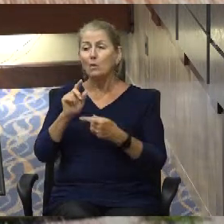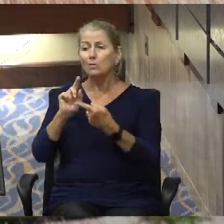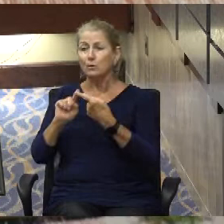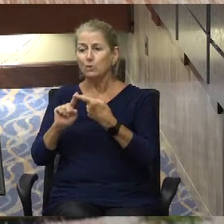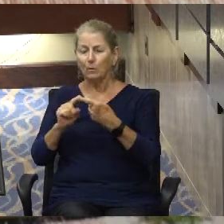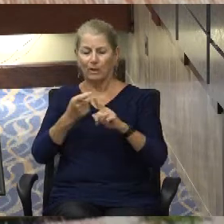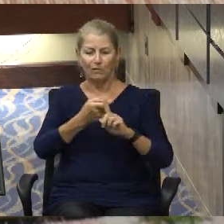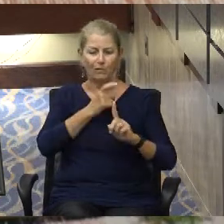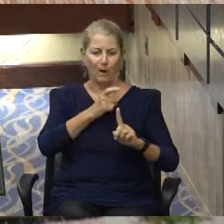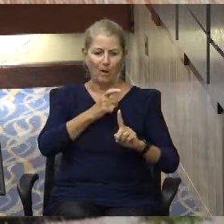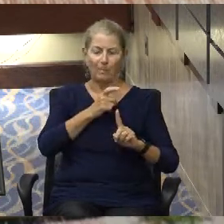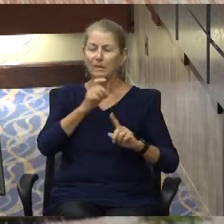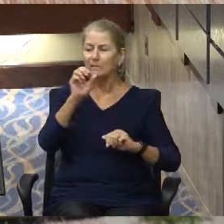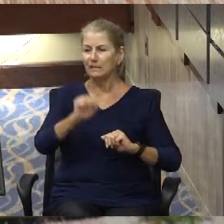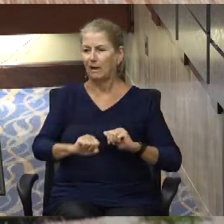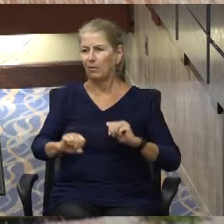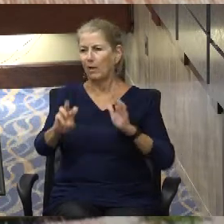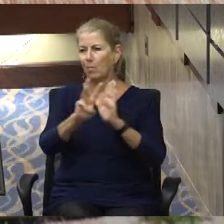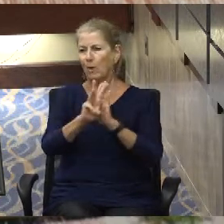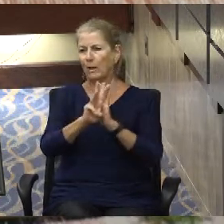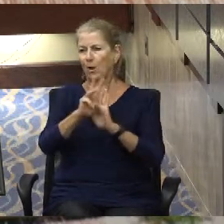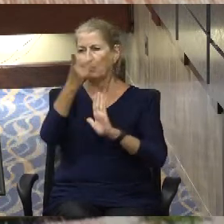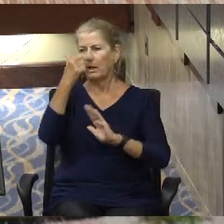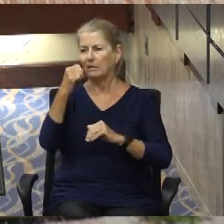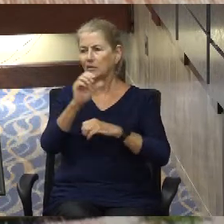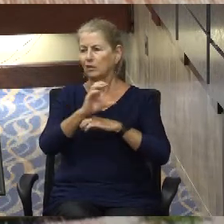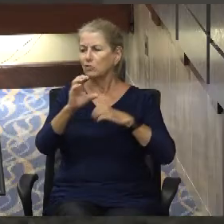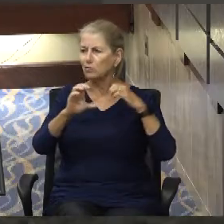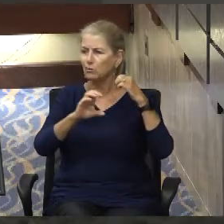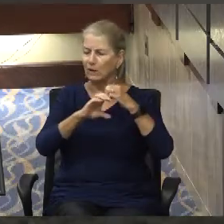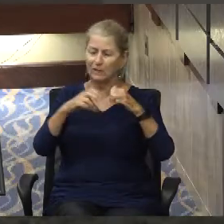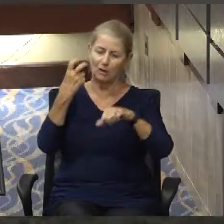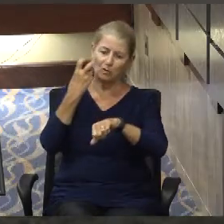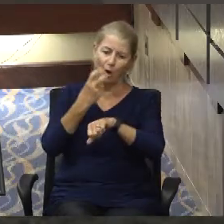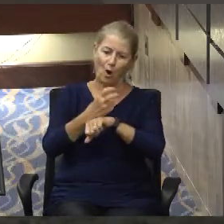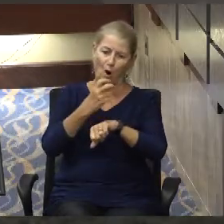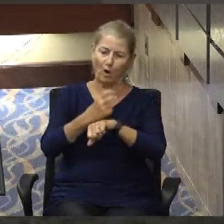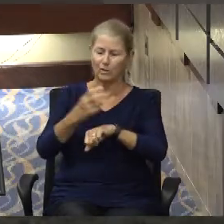now because of the construction is hard to get around.